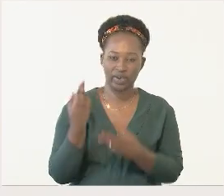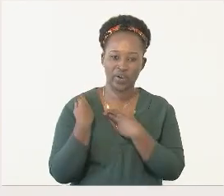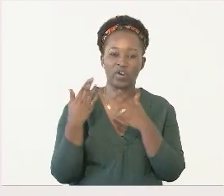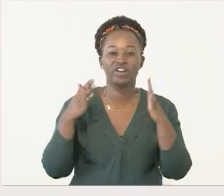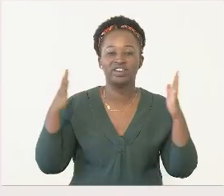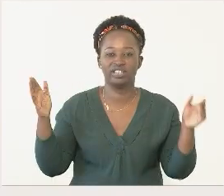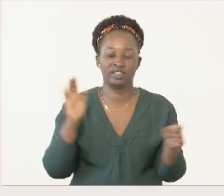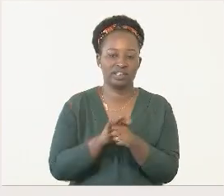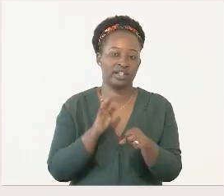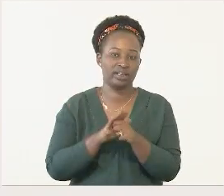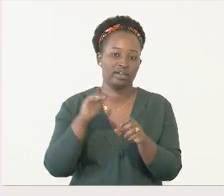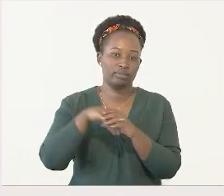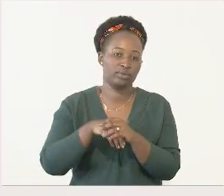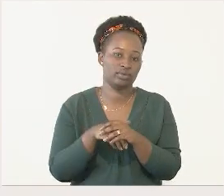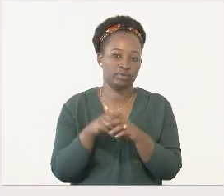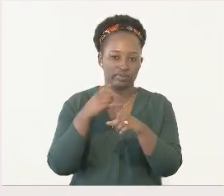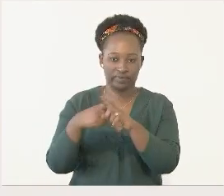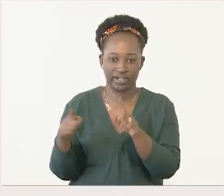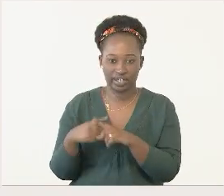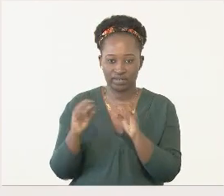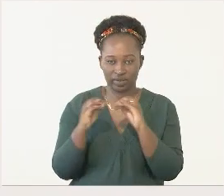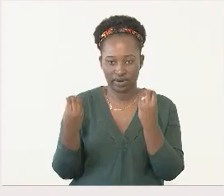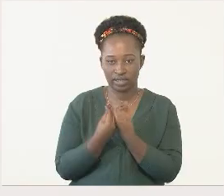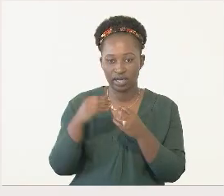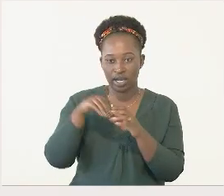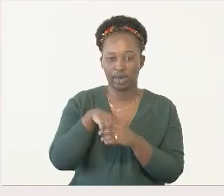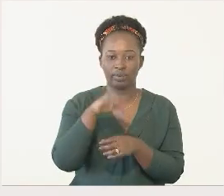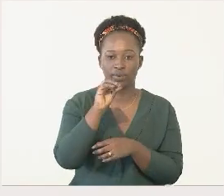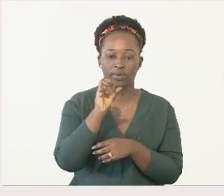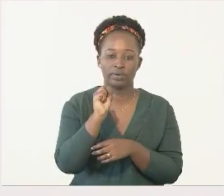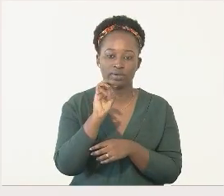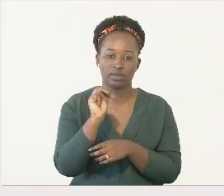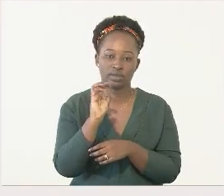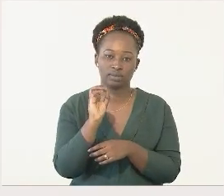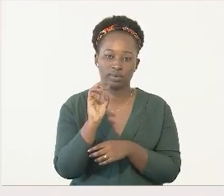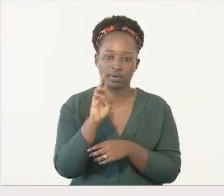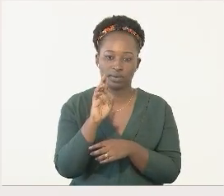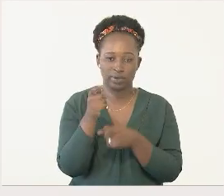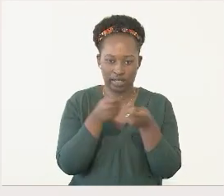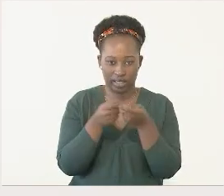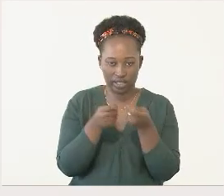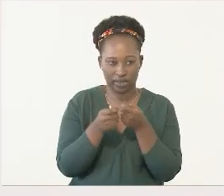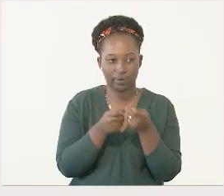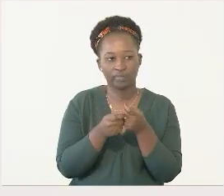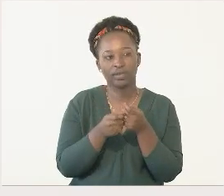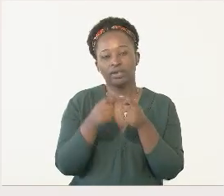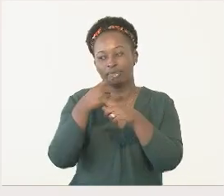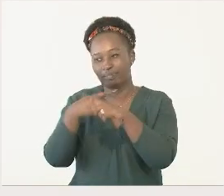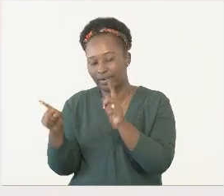role in functioning of various organs that involves osmoregulation. balancing of very many